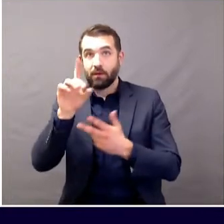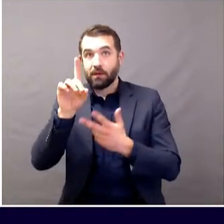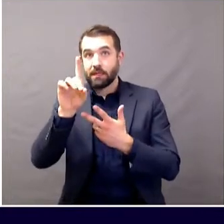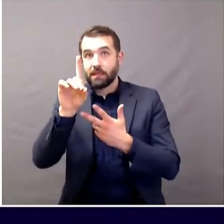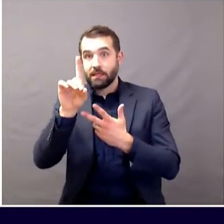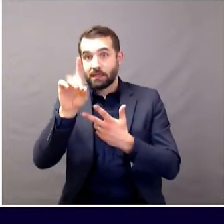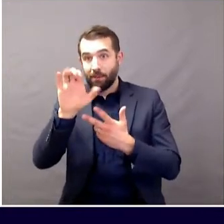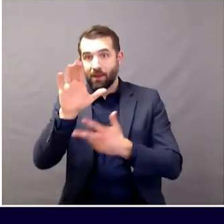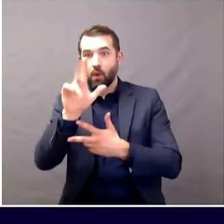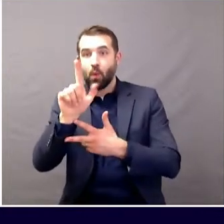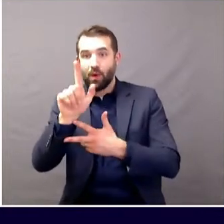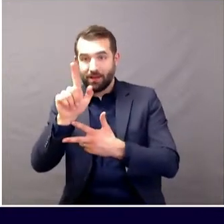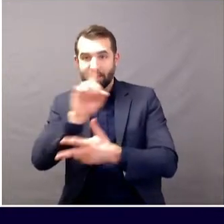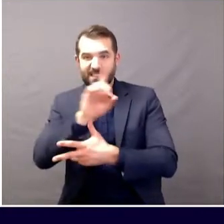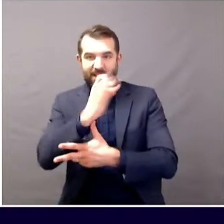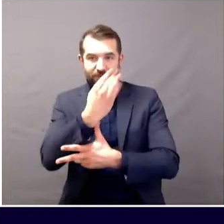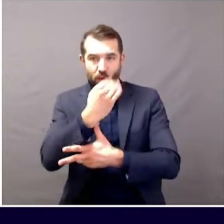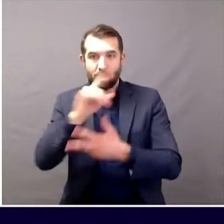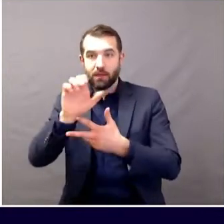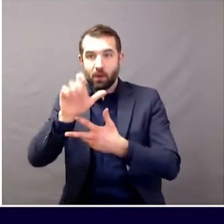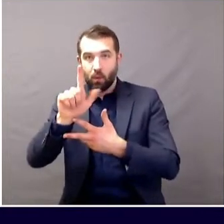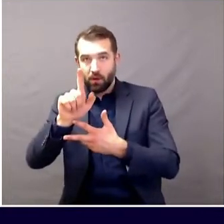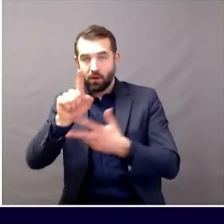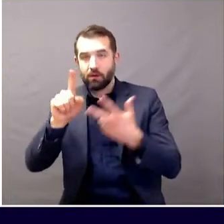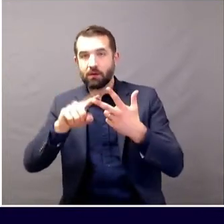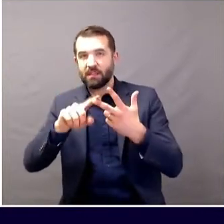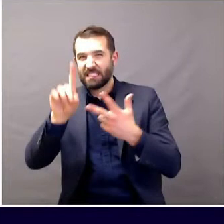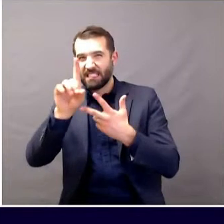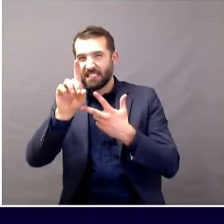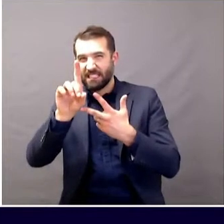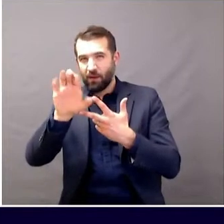here we are in week 3. Week 3